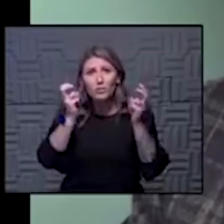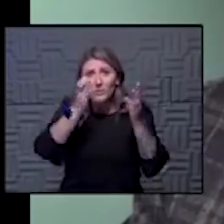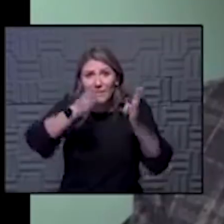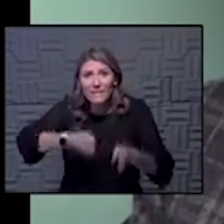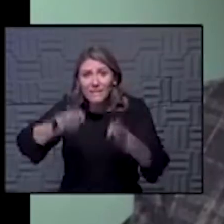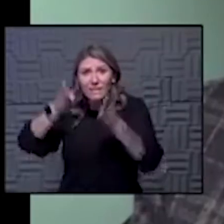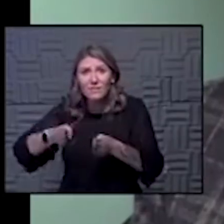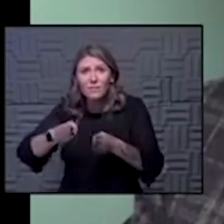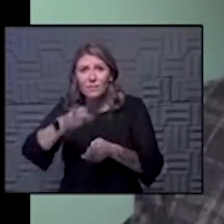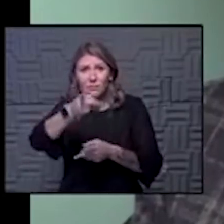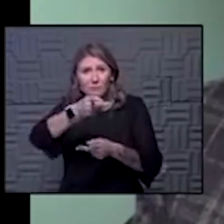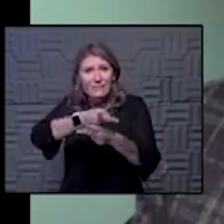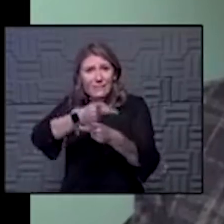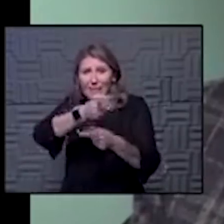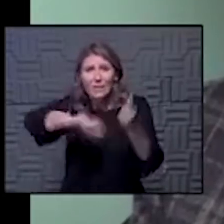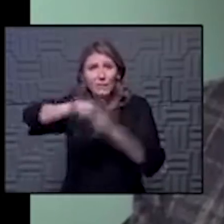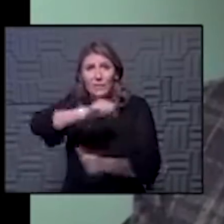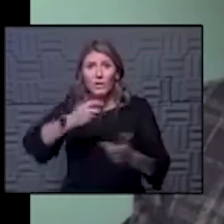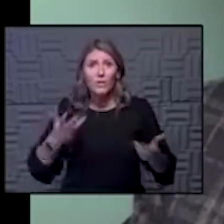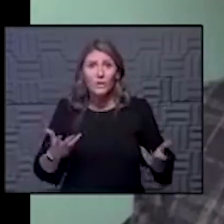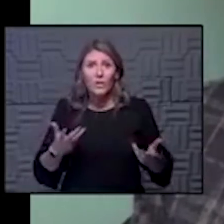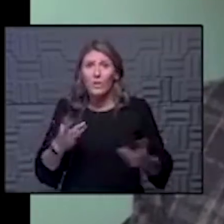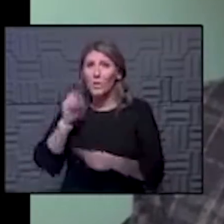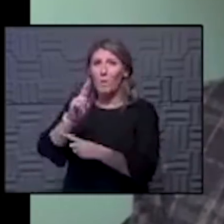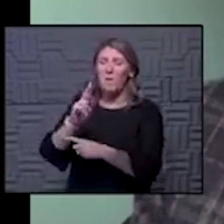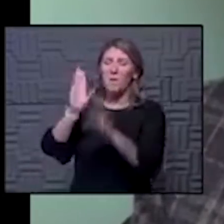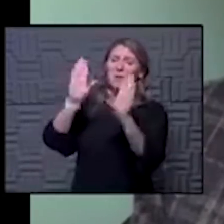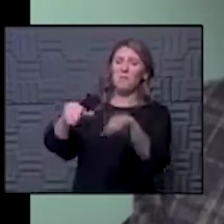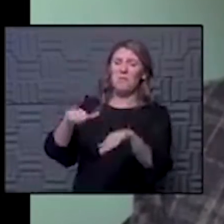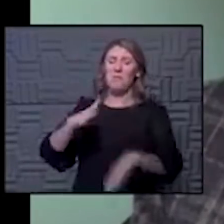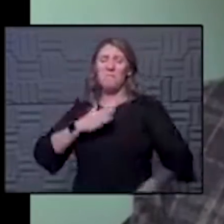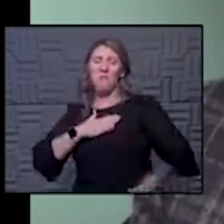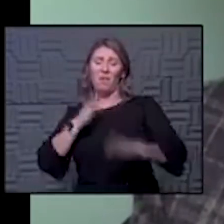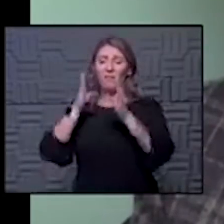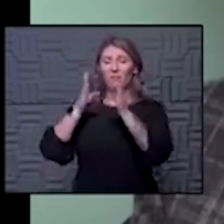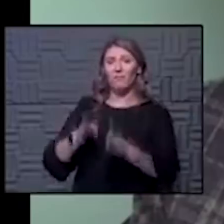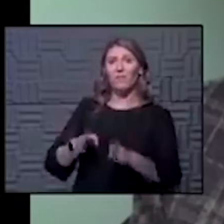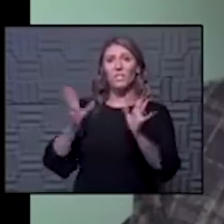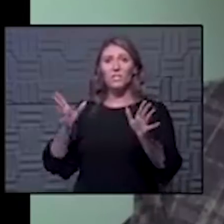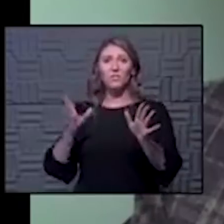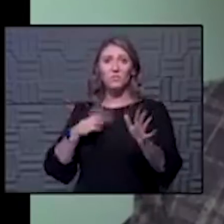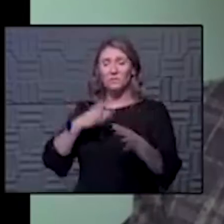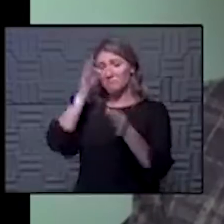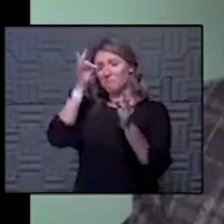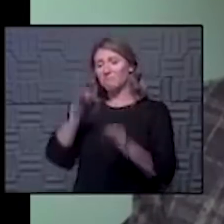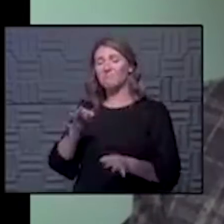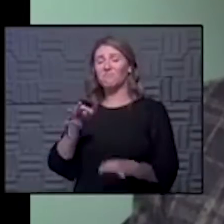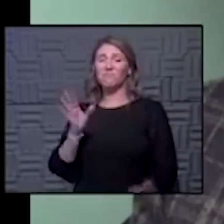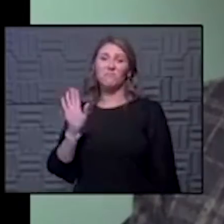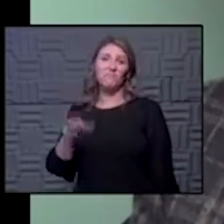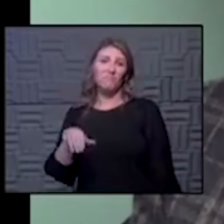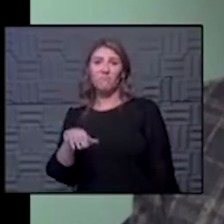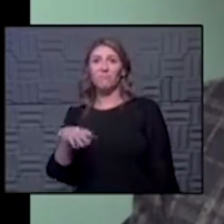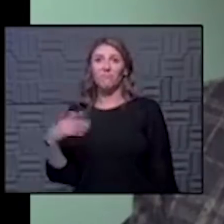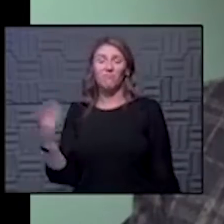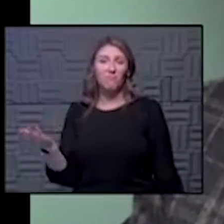We're going to take care of each other. Or are we going to say that our individual decision